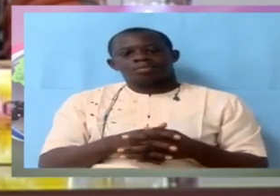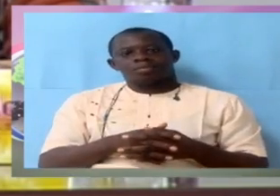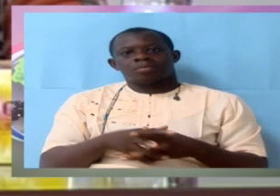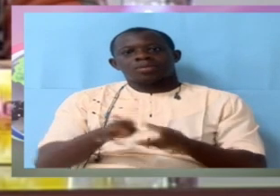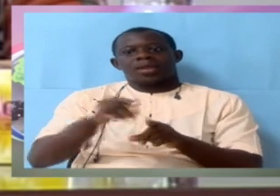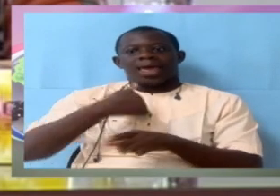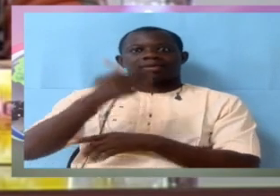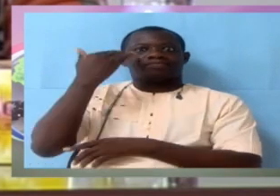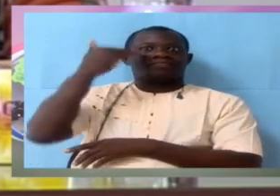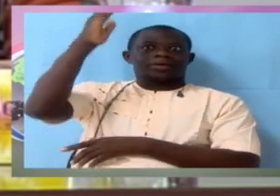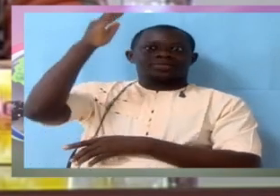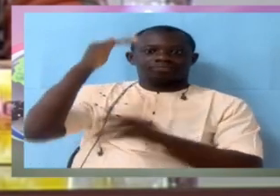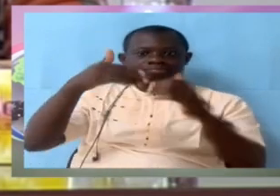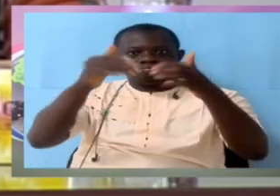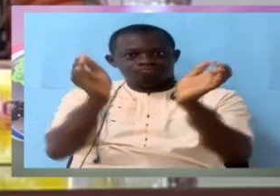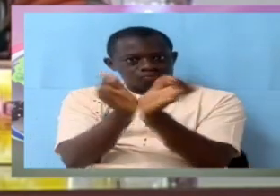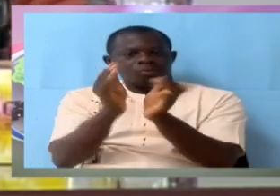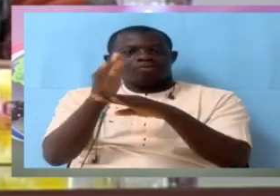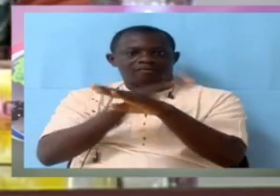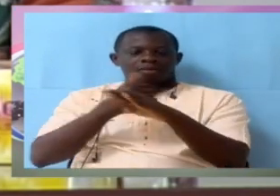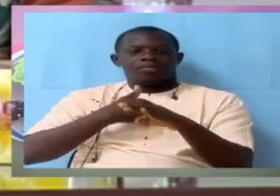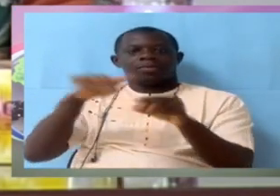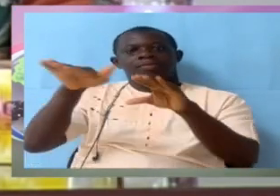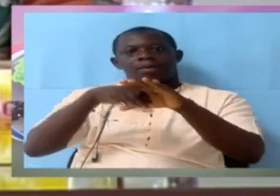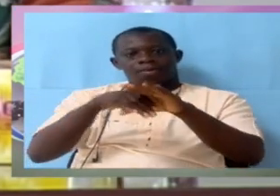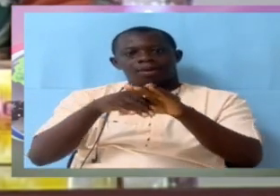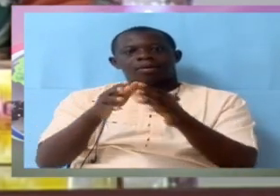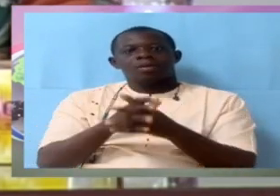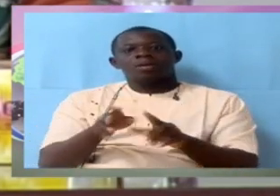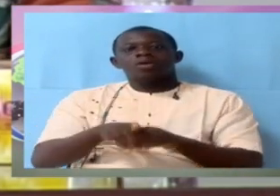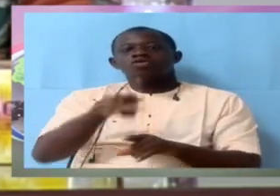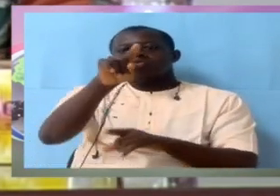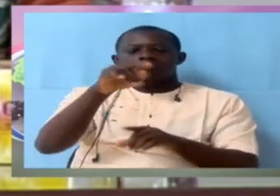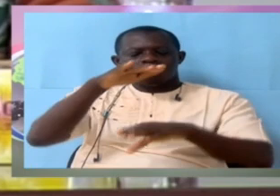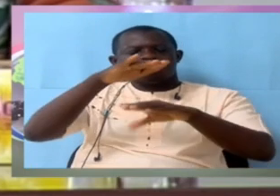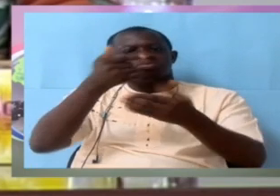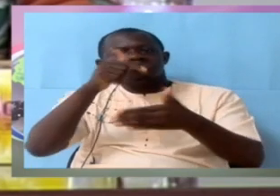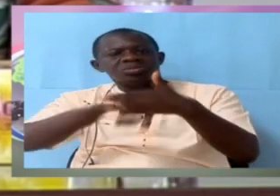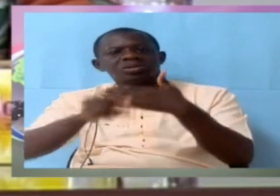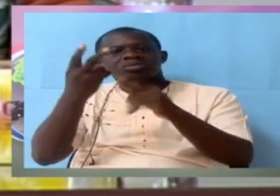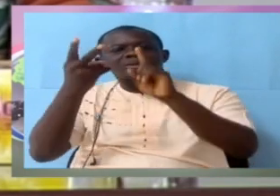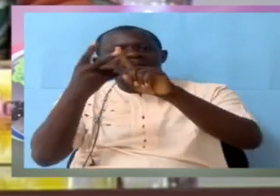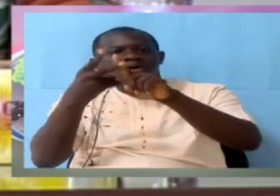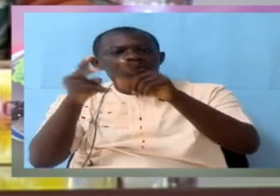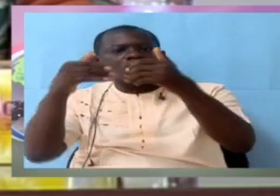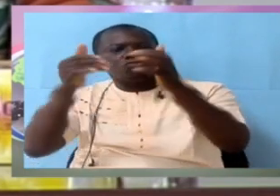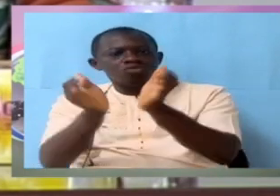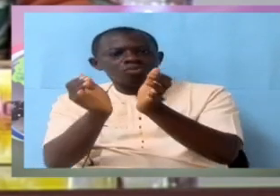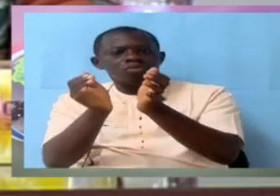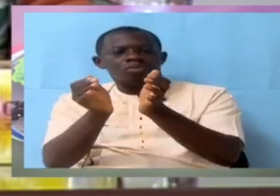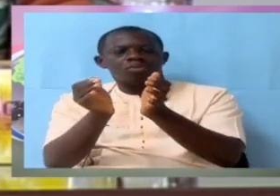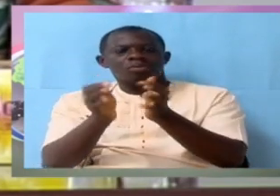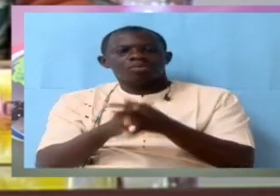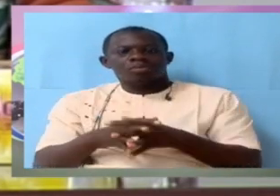I forgot the batch that I was in. Were you in the second batch? Kafu fulan jangol to bang?